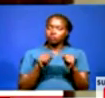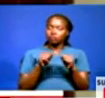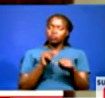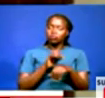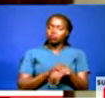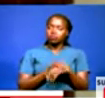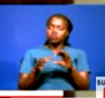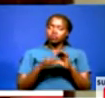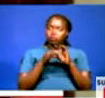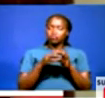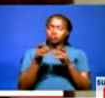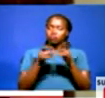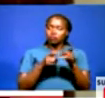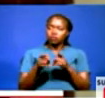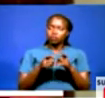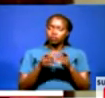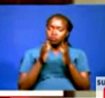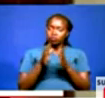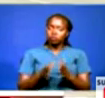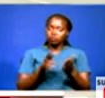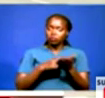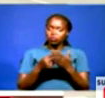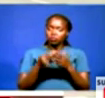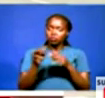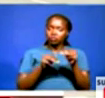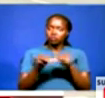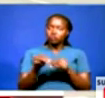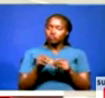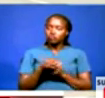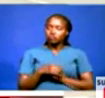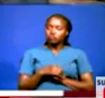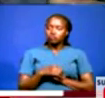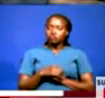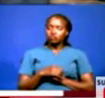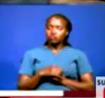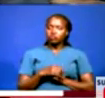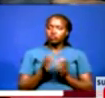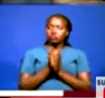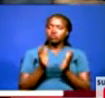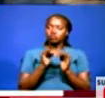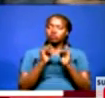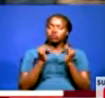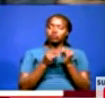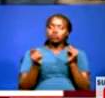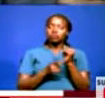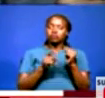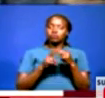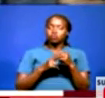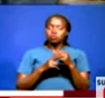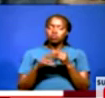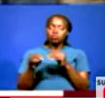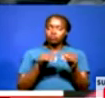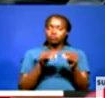corporate governance in human resource management practices. All public institutions have until July next year to migrate to the